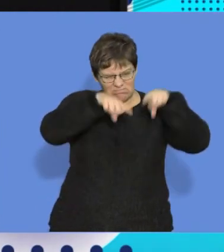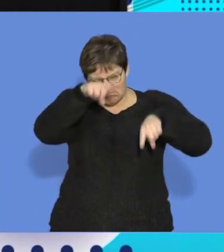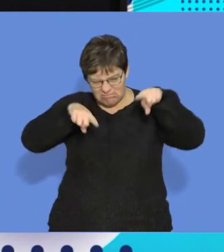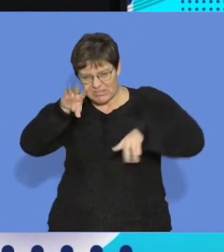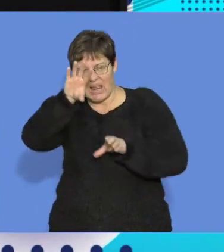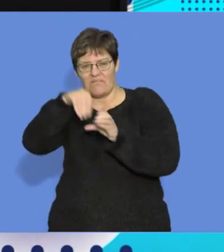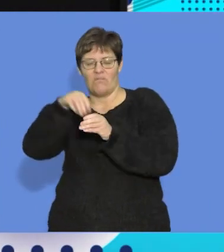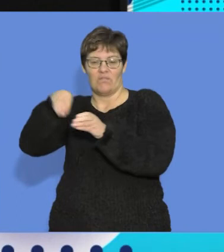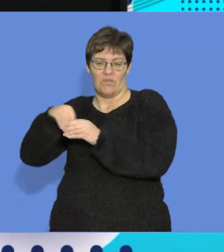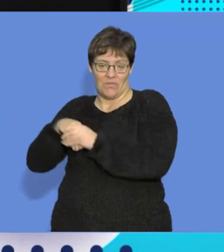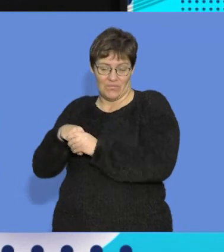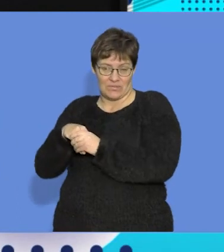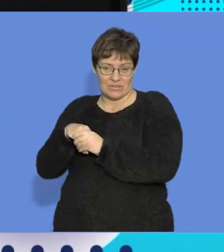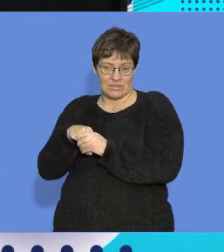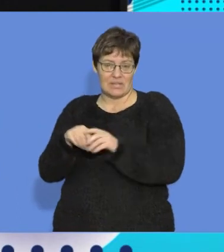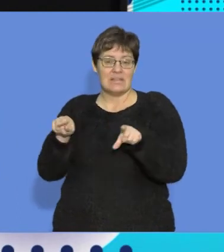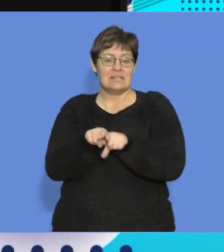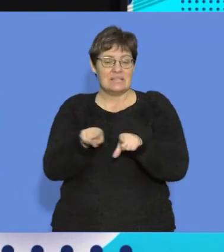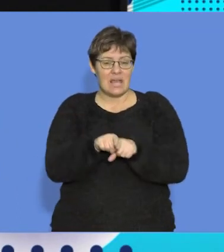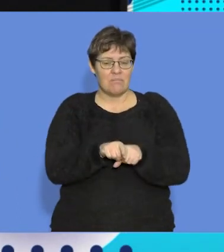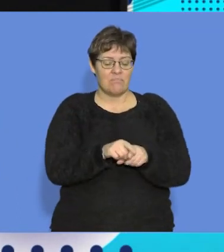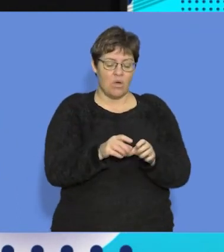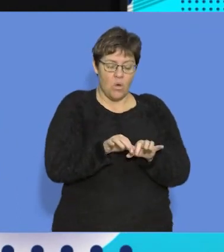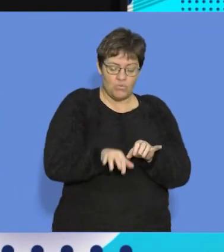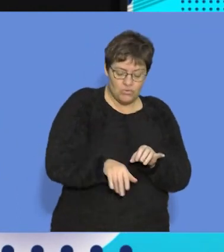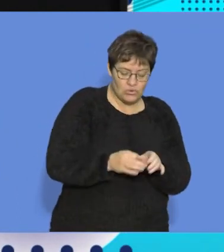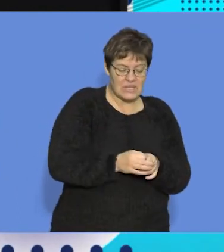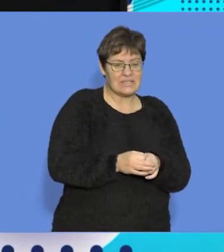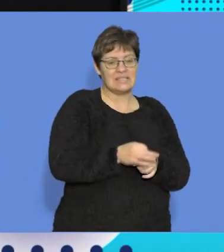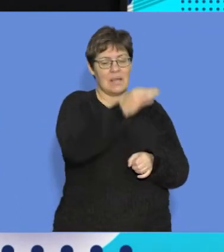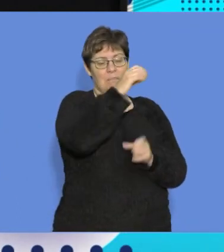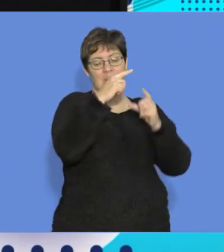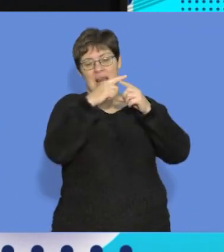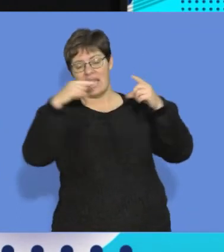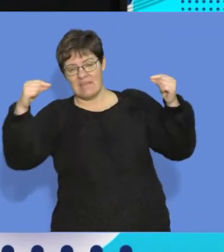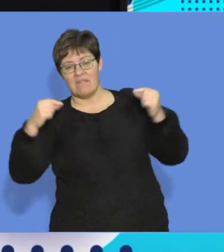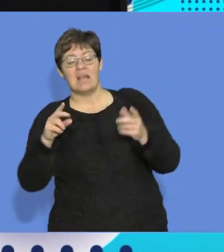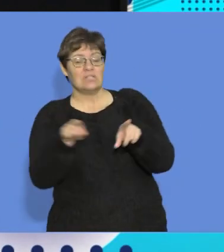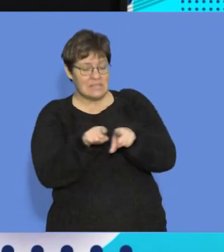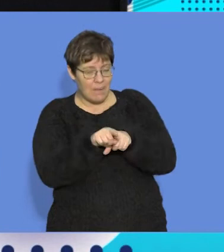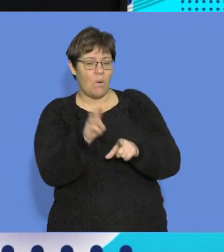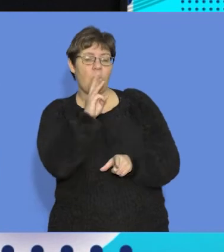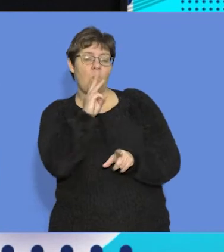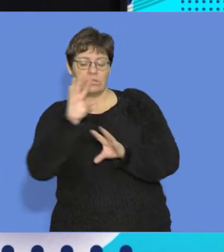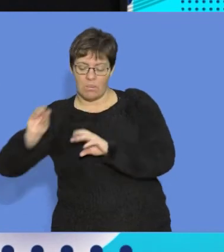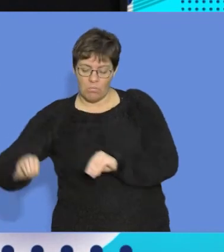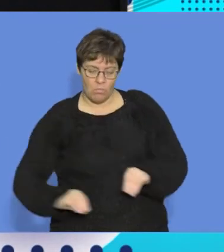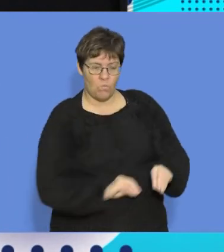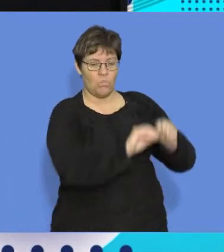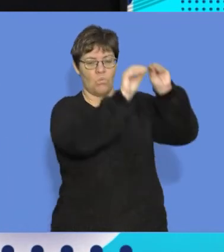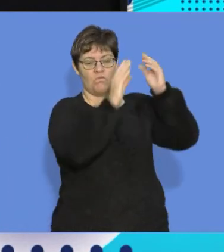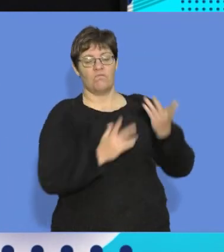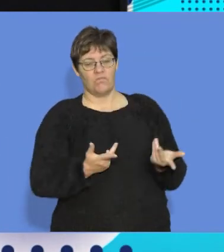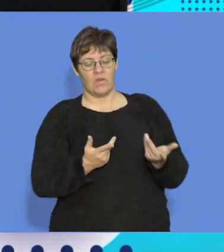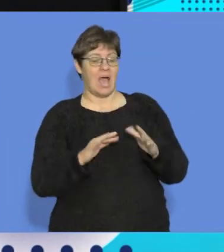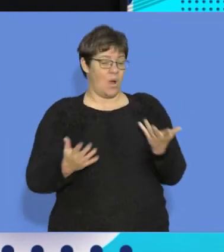as well as the root, stem and leaf and the water movement through the leaf. Now, a question like this, to be able to do it